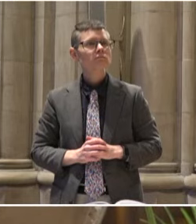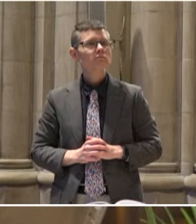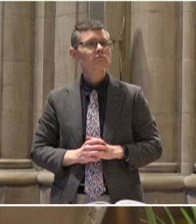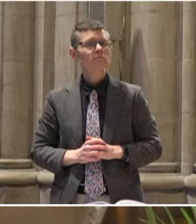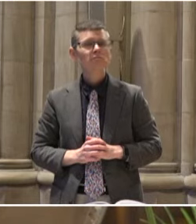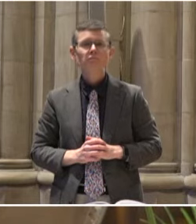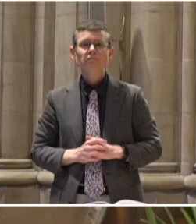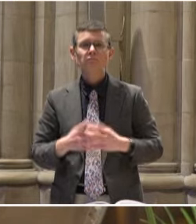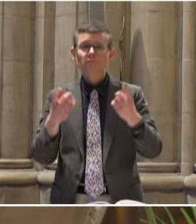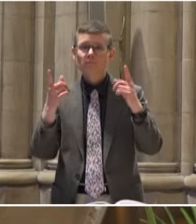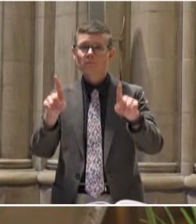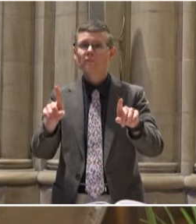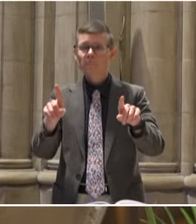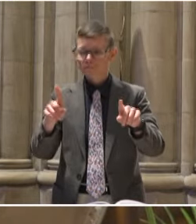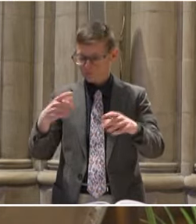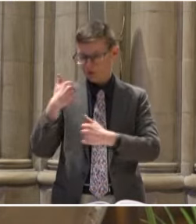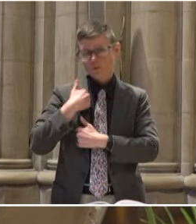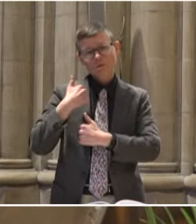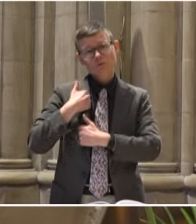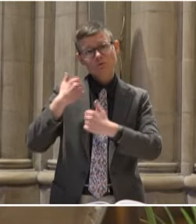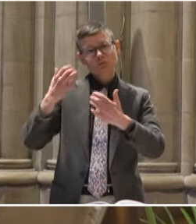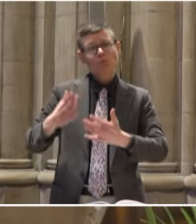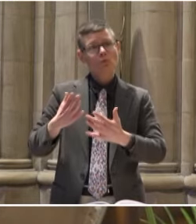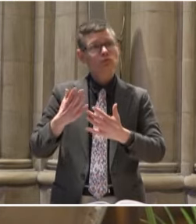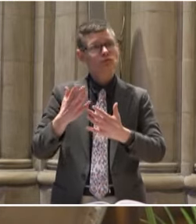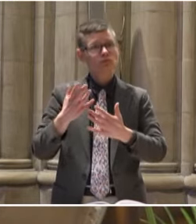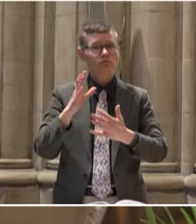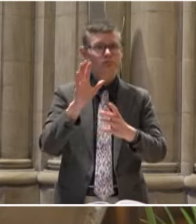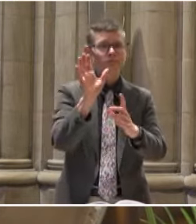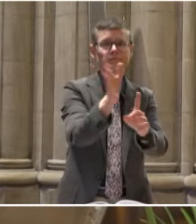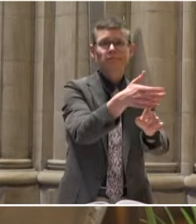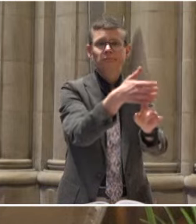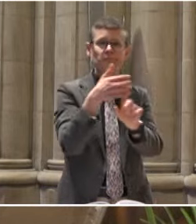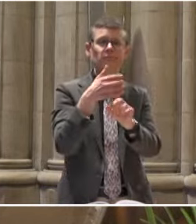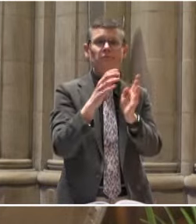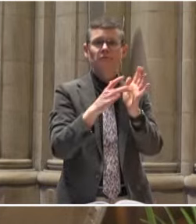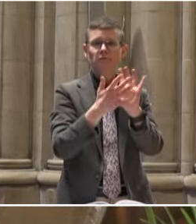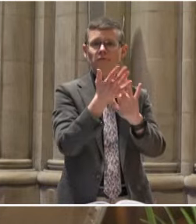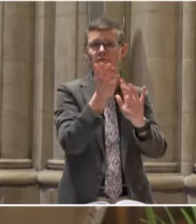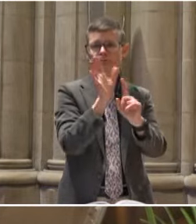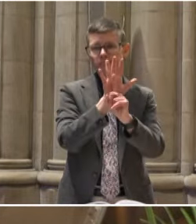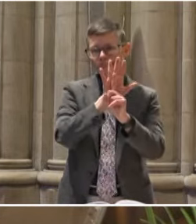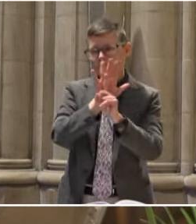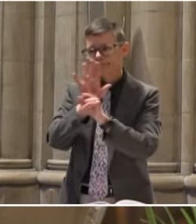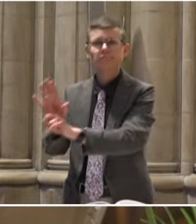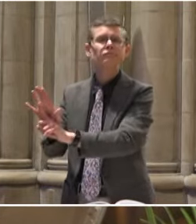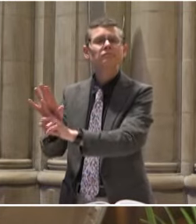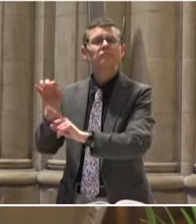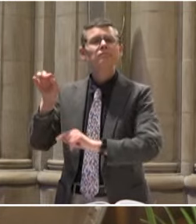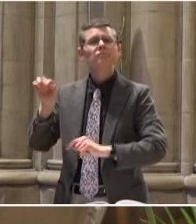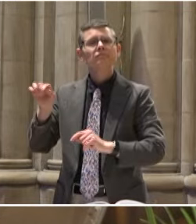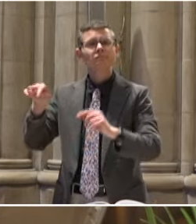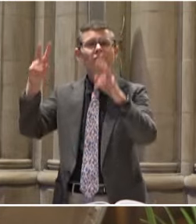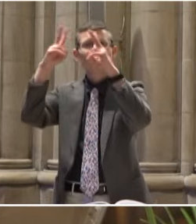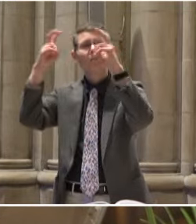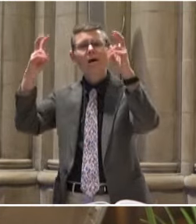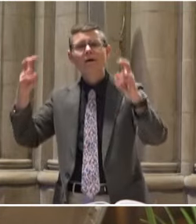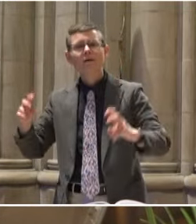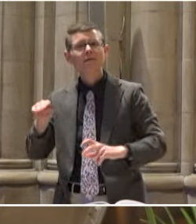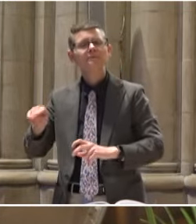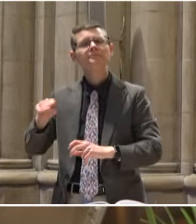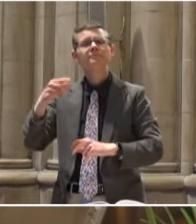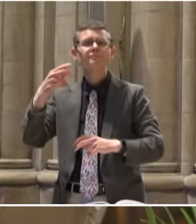Then the soldiers led Jesus into the courtyard of the palace, that is, the governor's